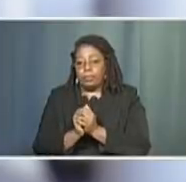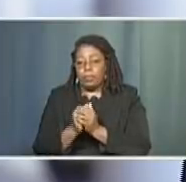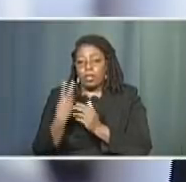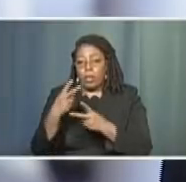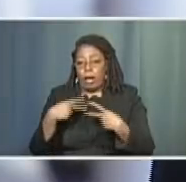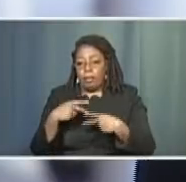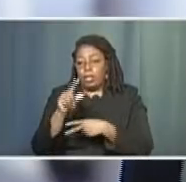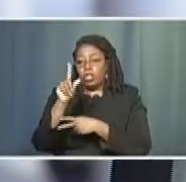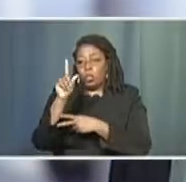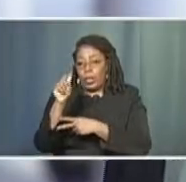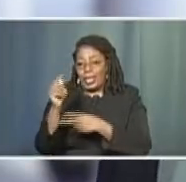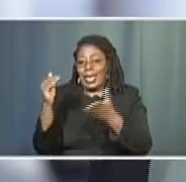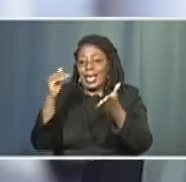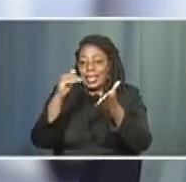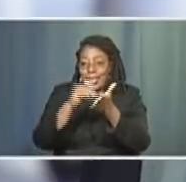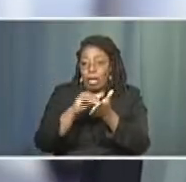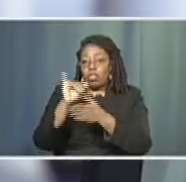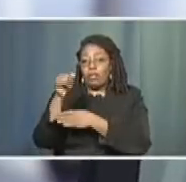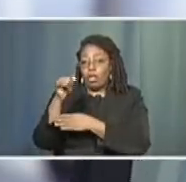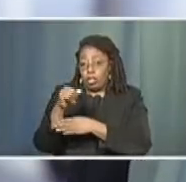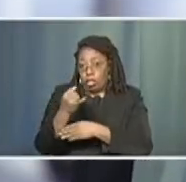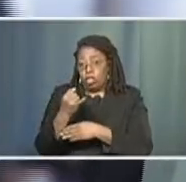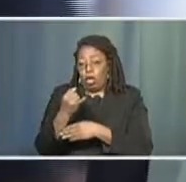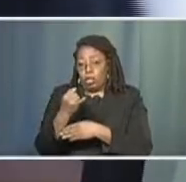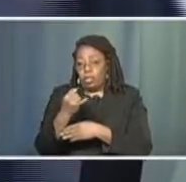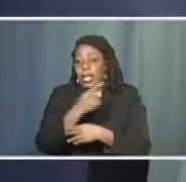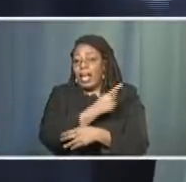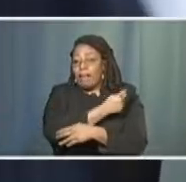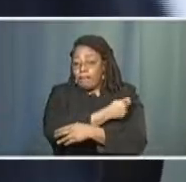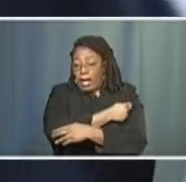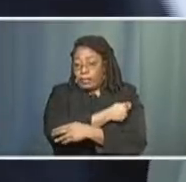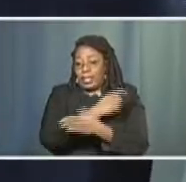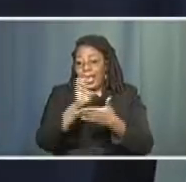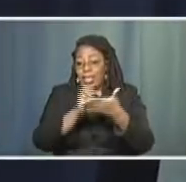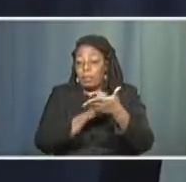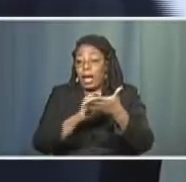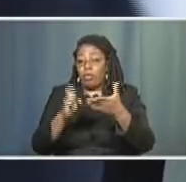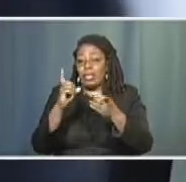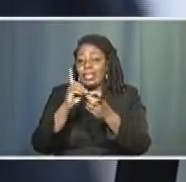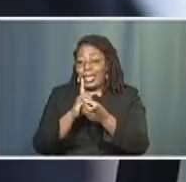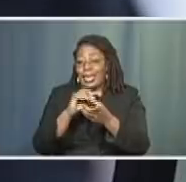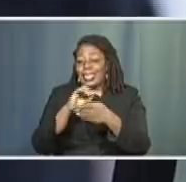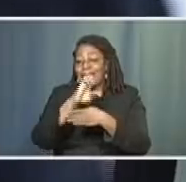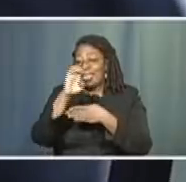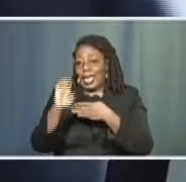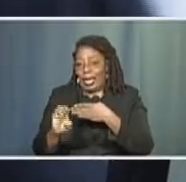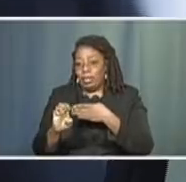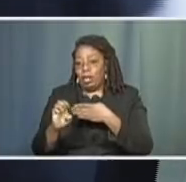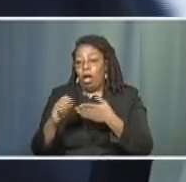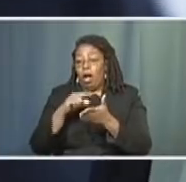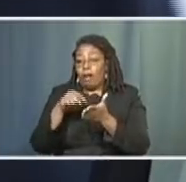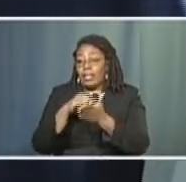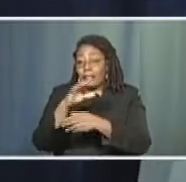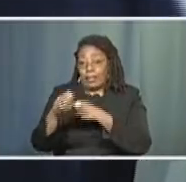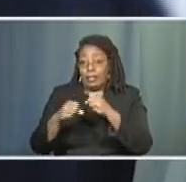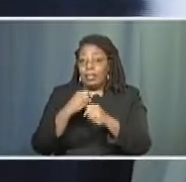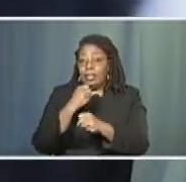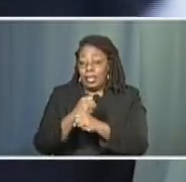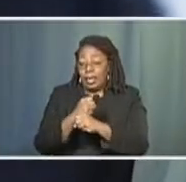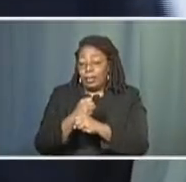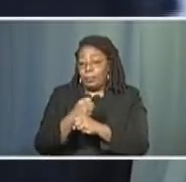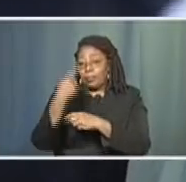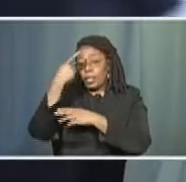about 20,000 doses of Johnson & Johnson that the expiration date appears to be at the end of this year,